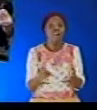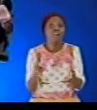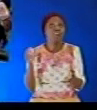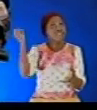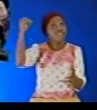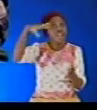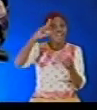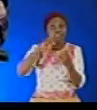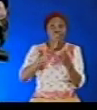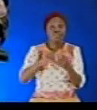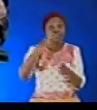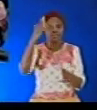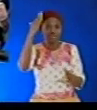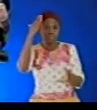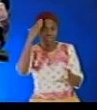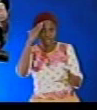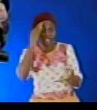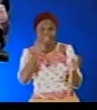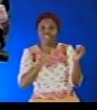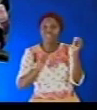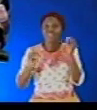know. Oh,